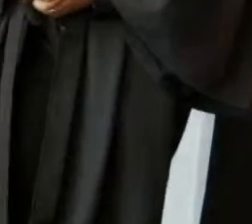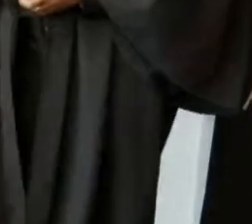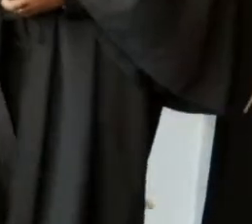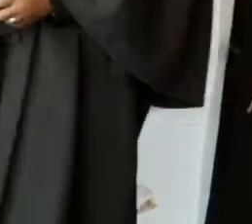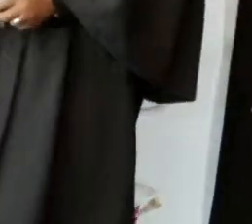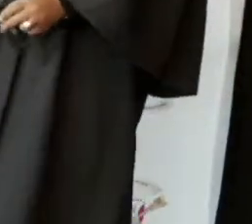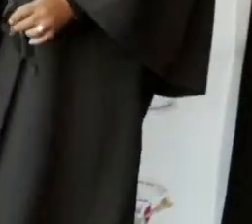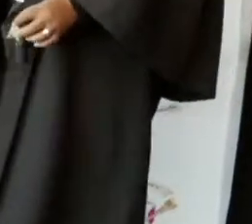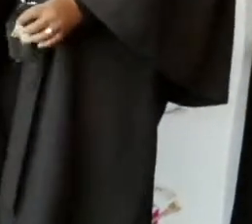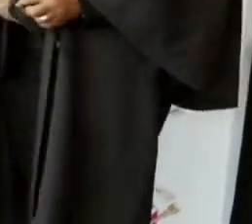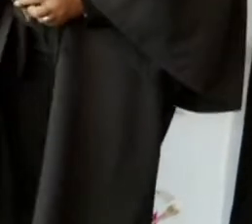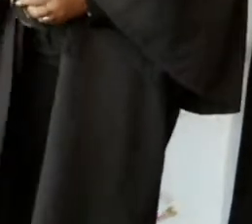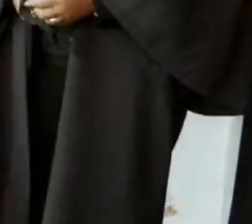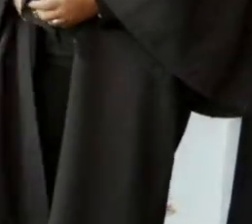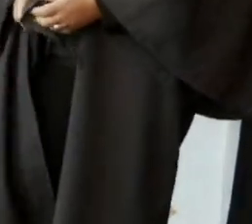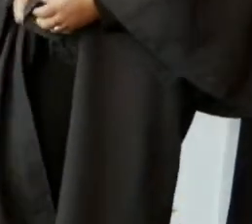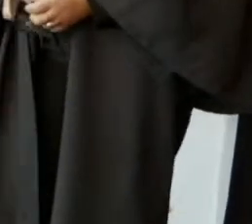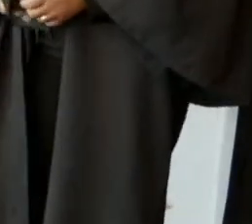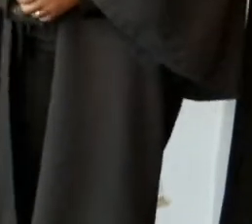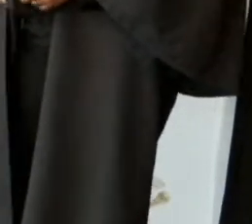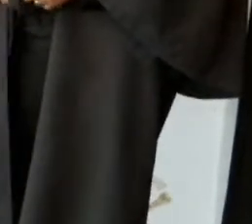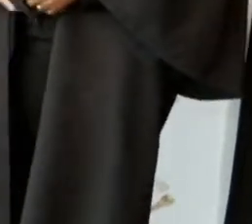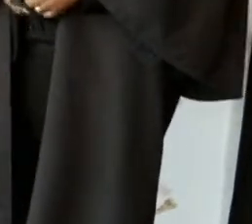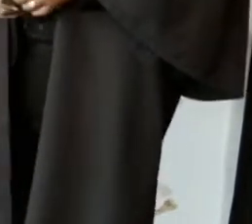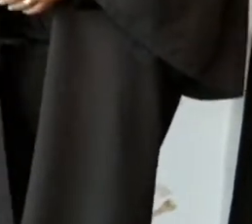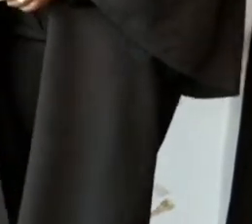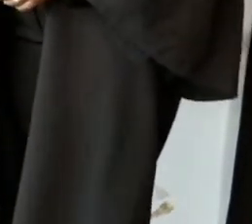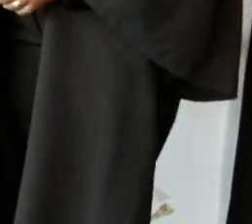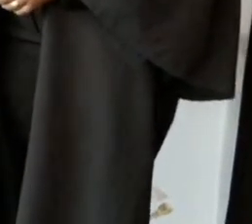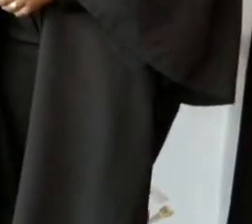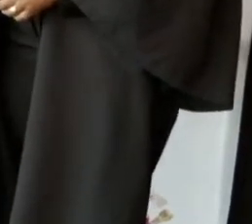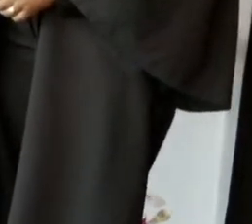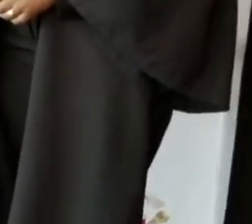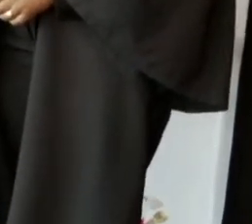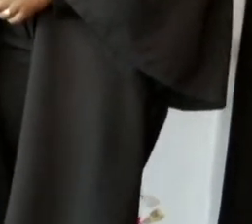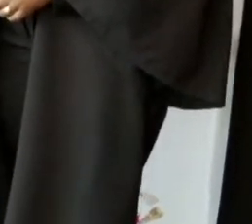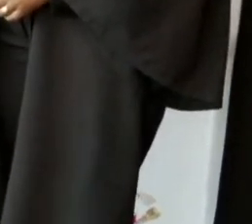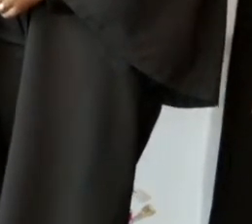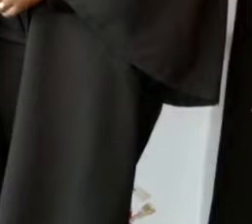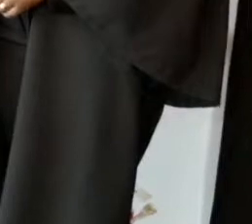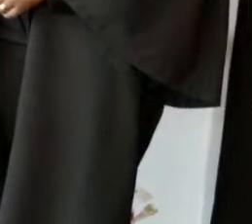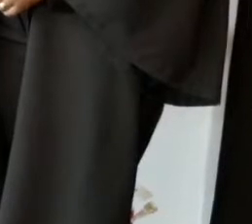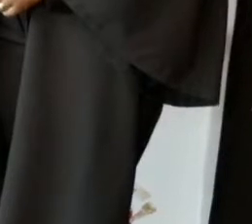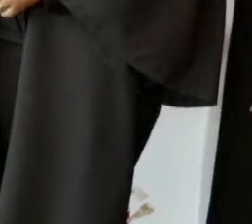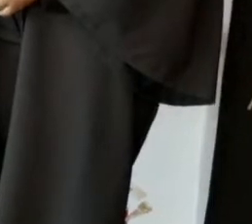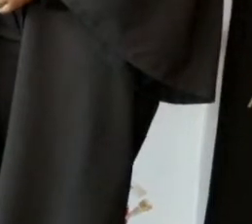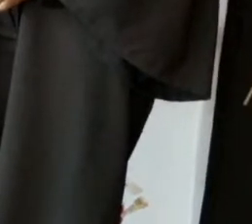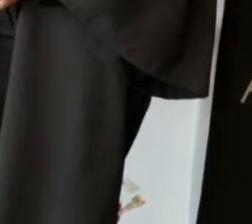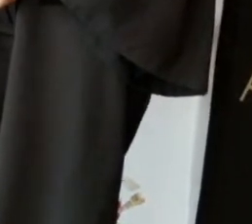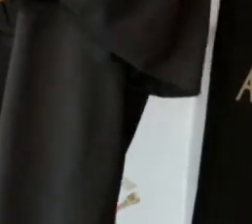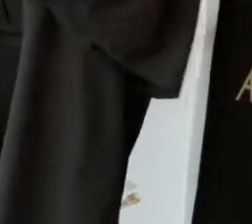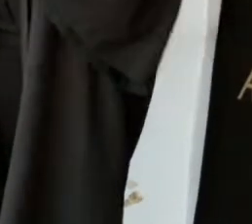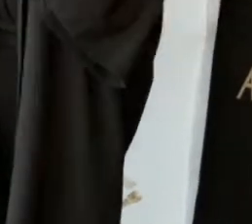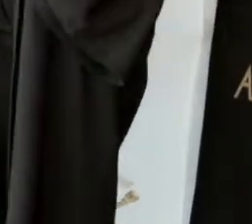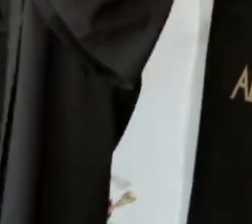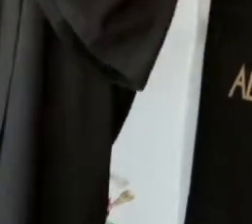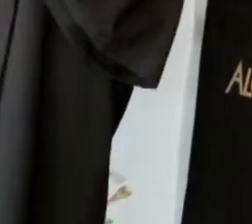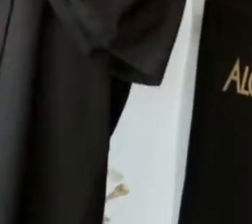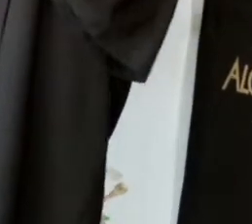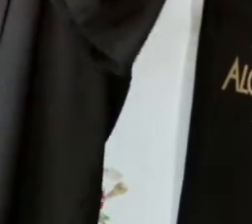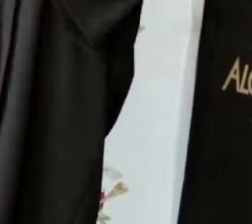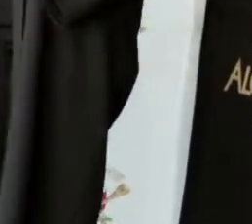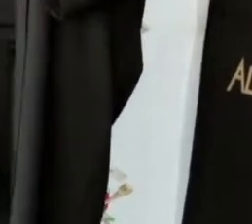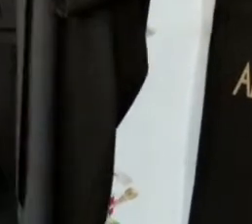Now another photo shoot opportunity. The Premier with the Sergeant at Arms, Yena Tembekile,